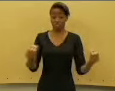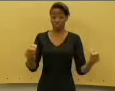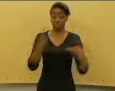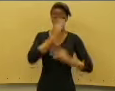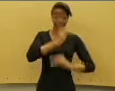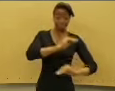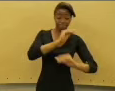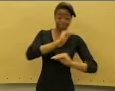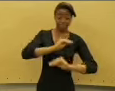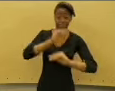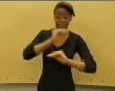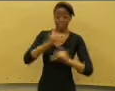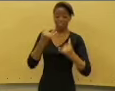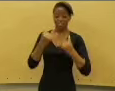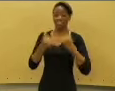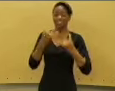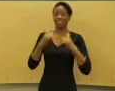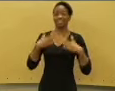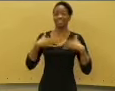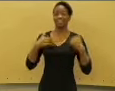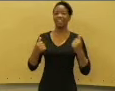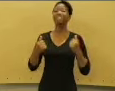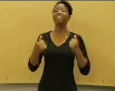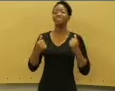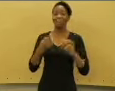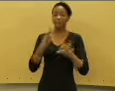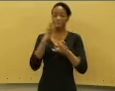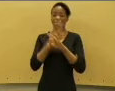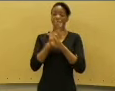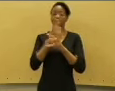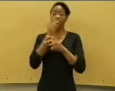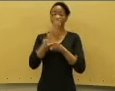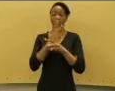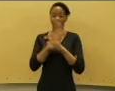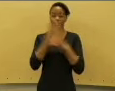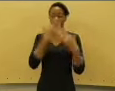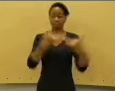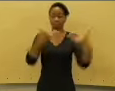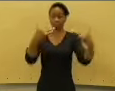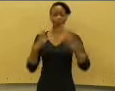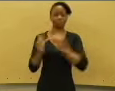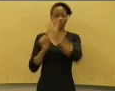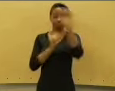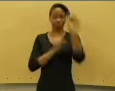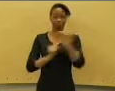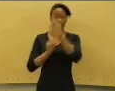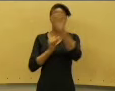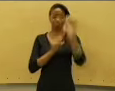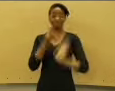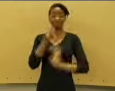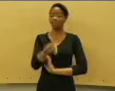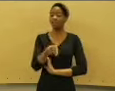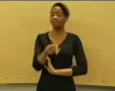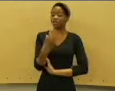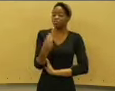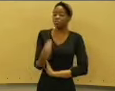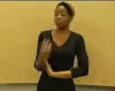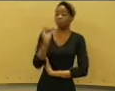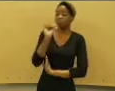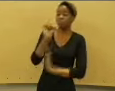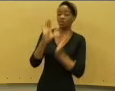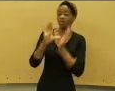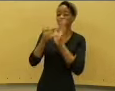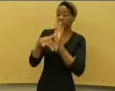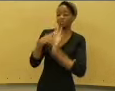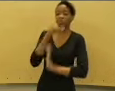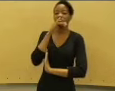health, I need to speak to the parents, and for them to understand that just because your child is disabled, it doesn't mean